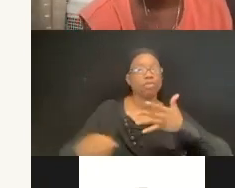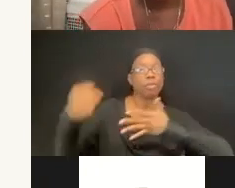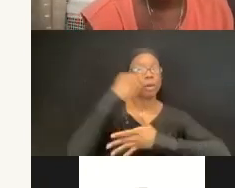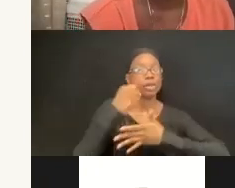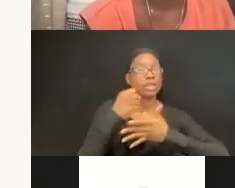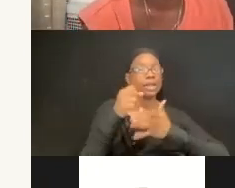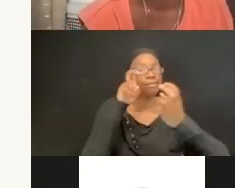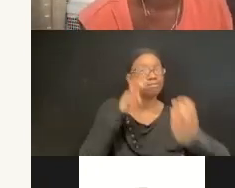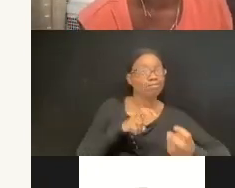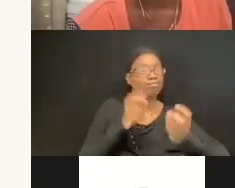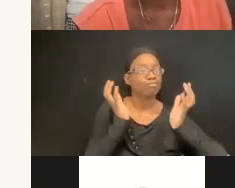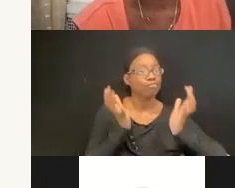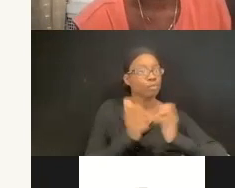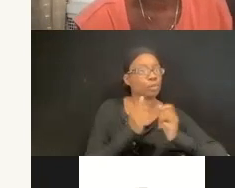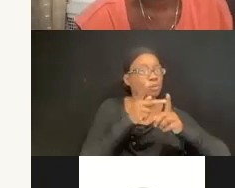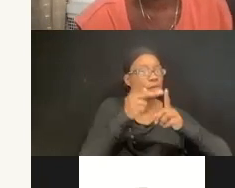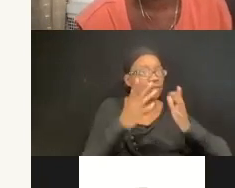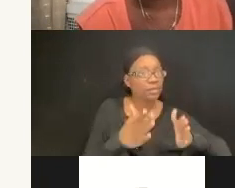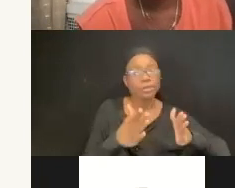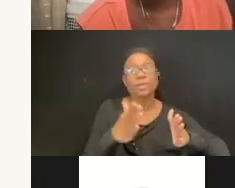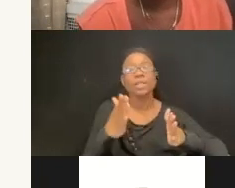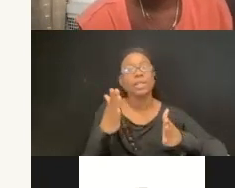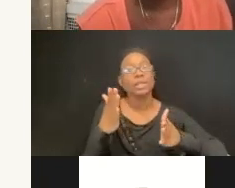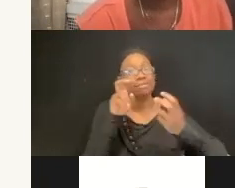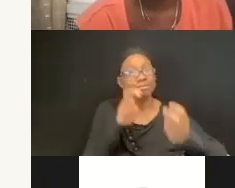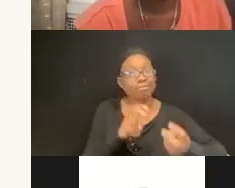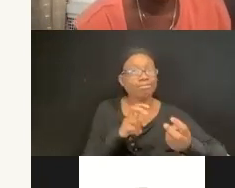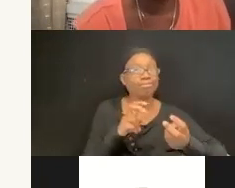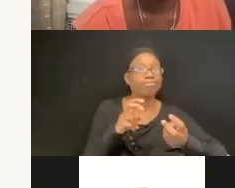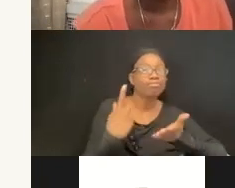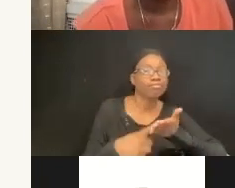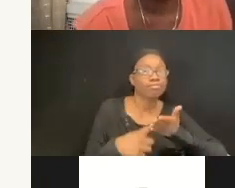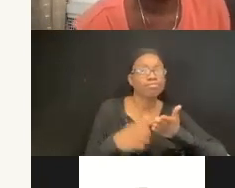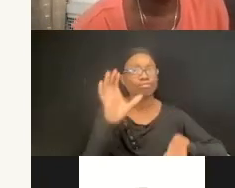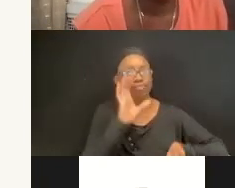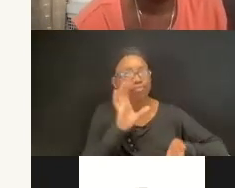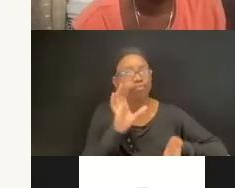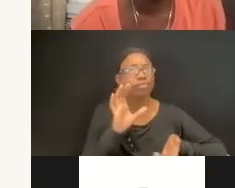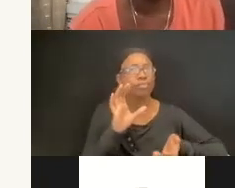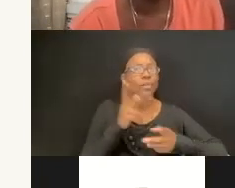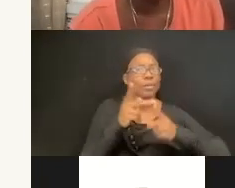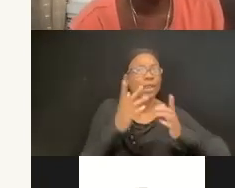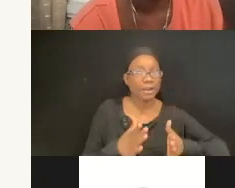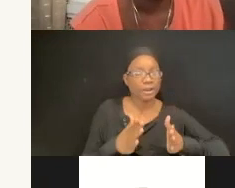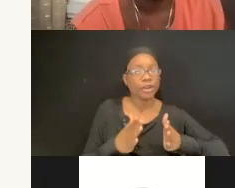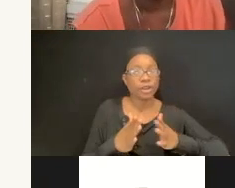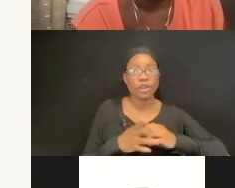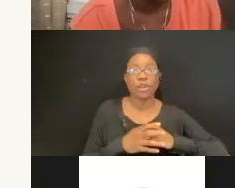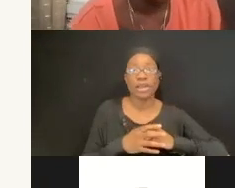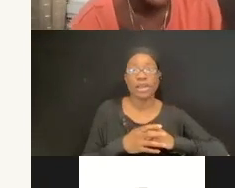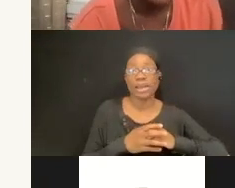provider, finding a provider, and then the other or then kind of attempting to go over the other